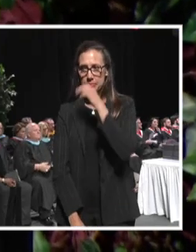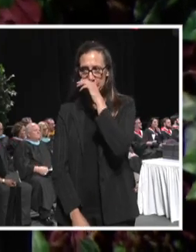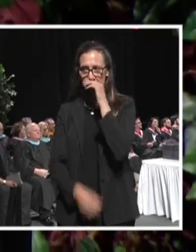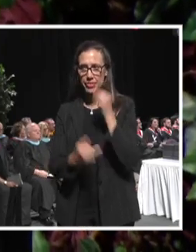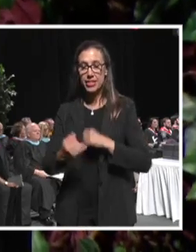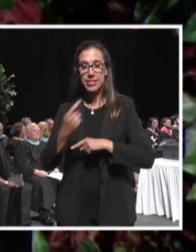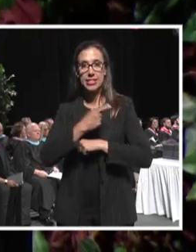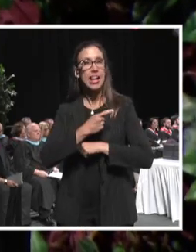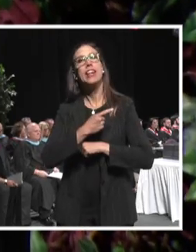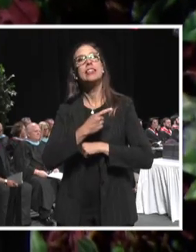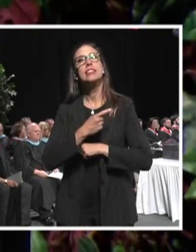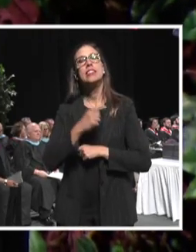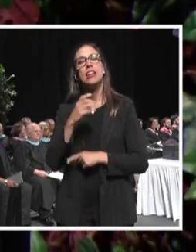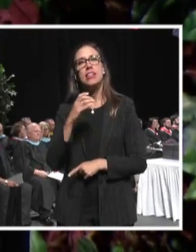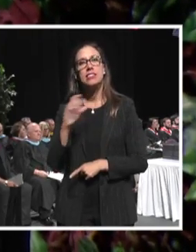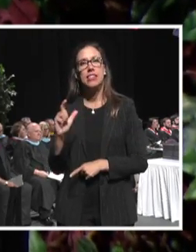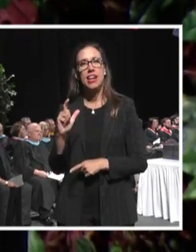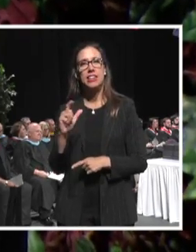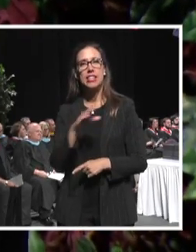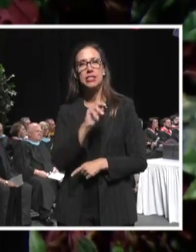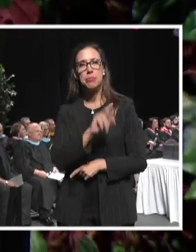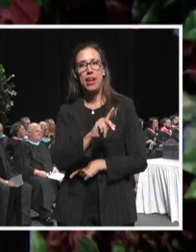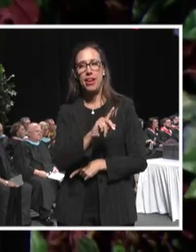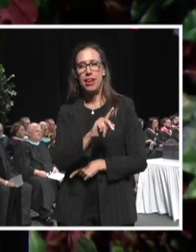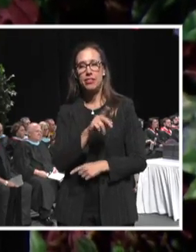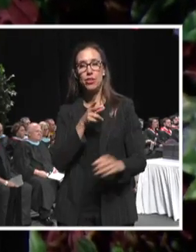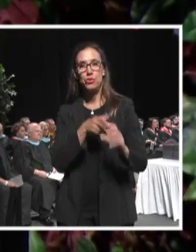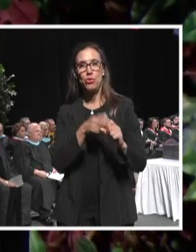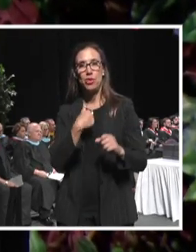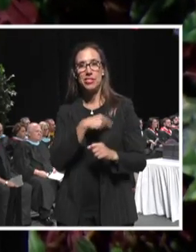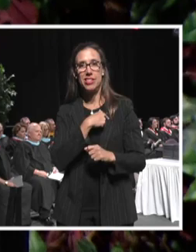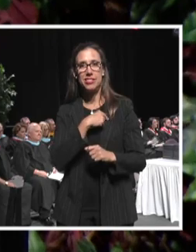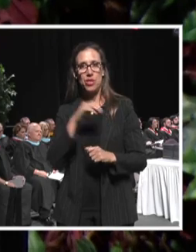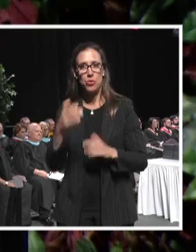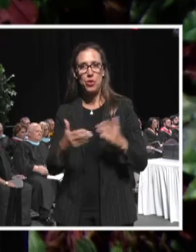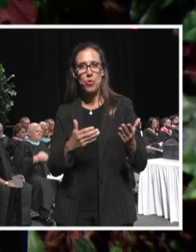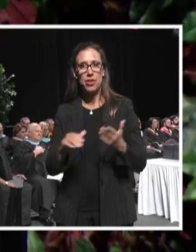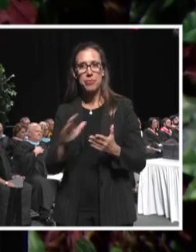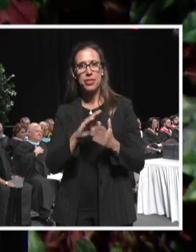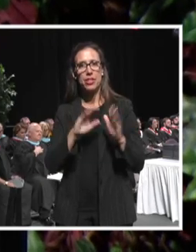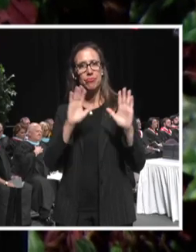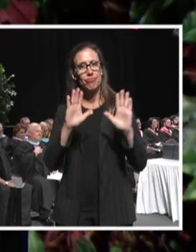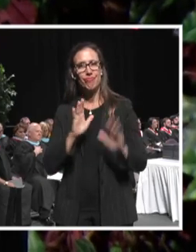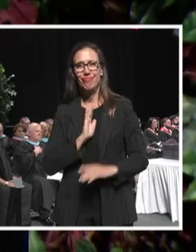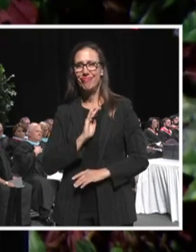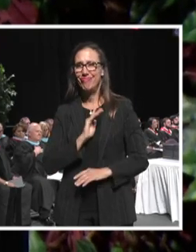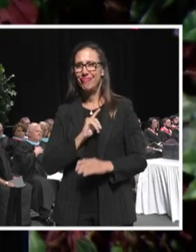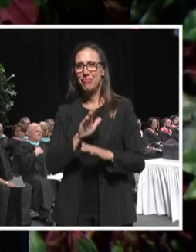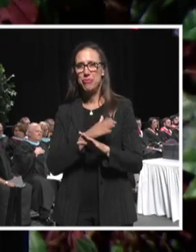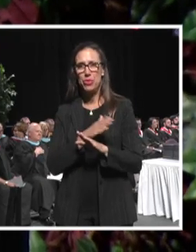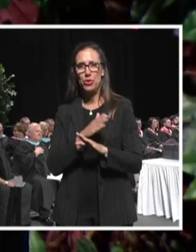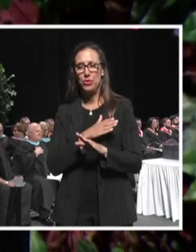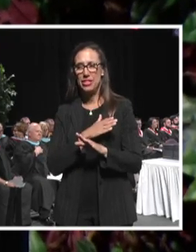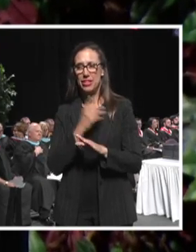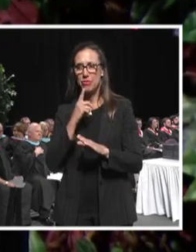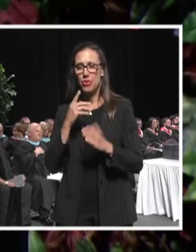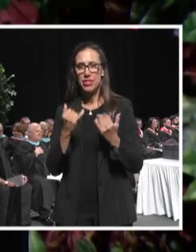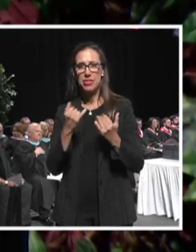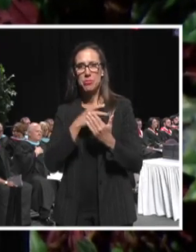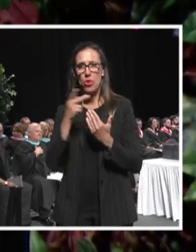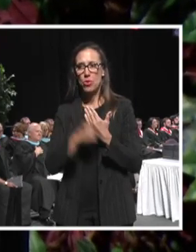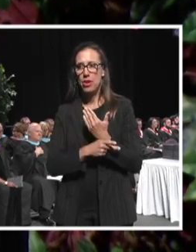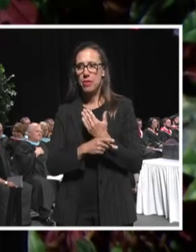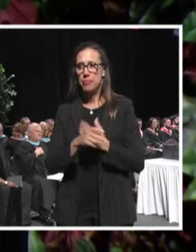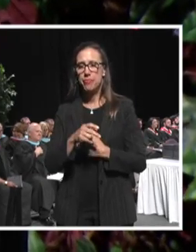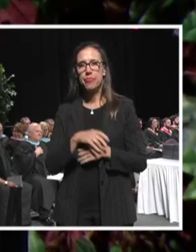Today, the Cypress Lakes Band joins us, and we welcome their incredible music contributions to this program.